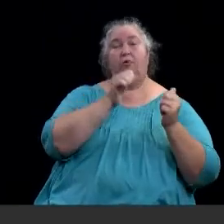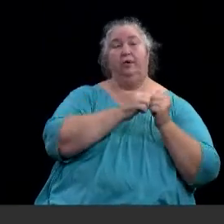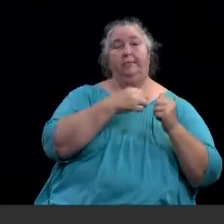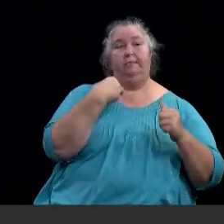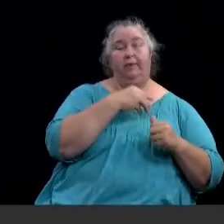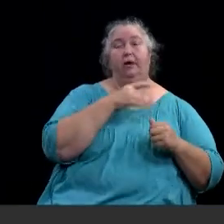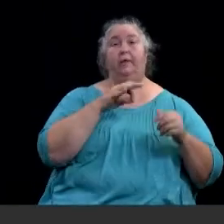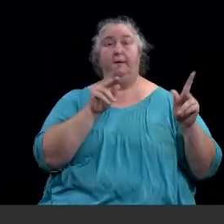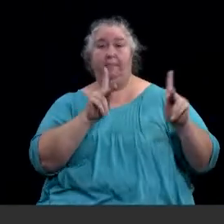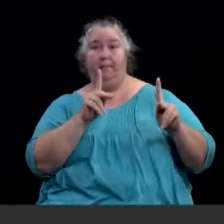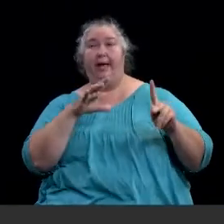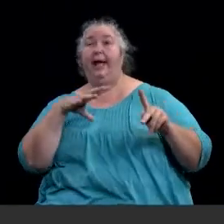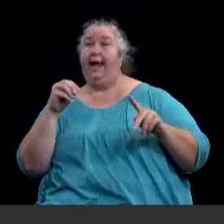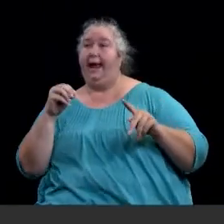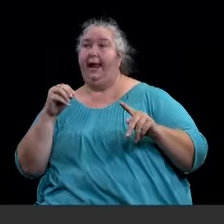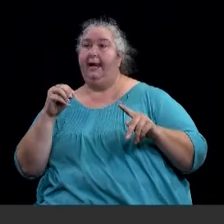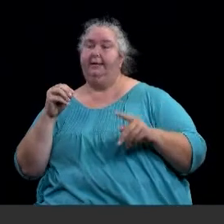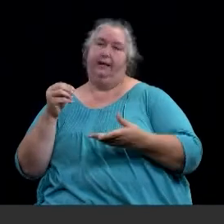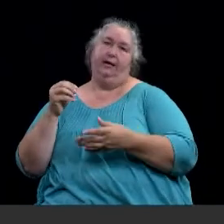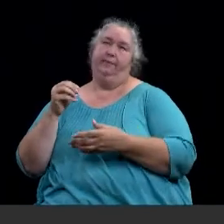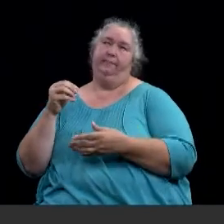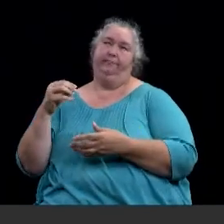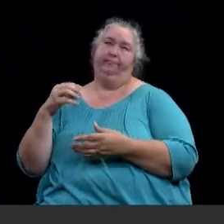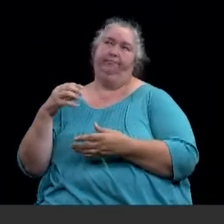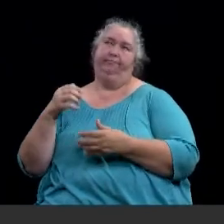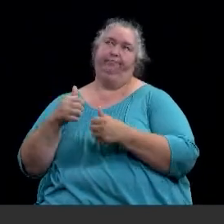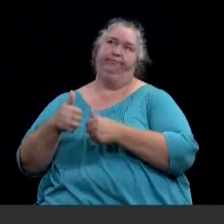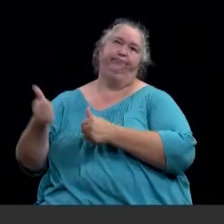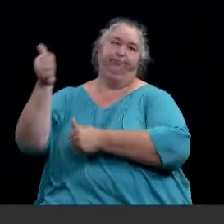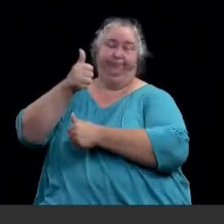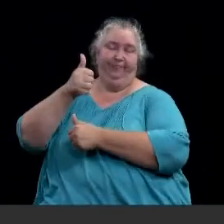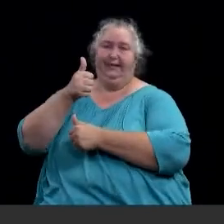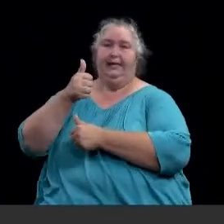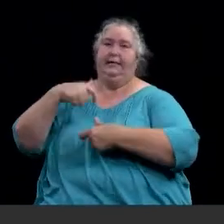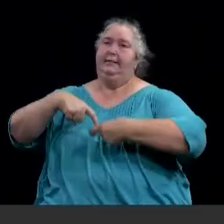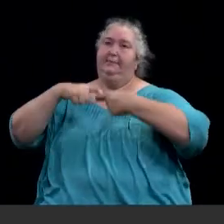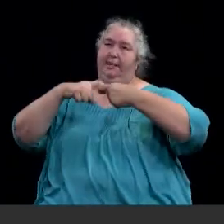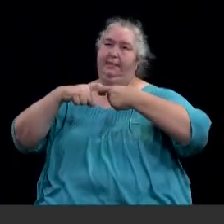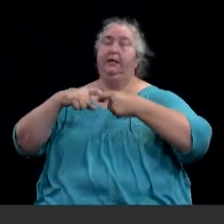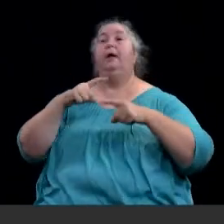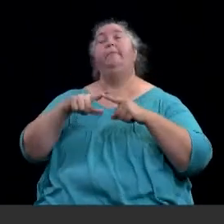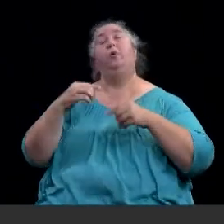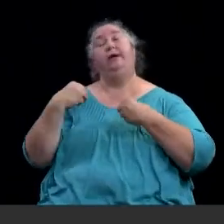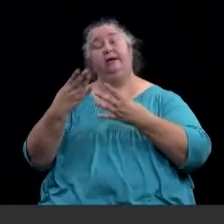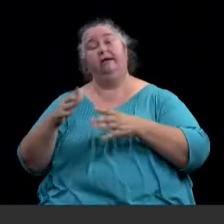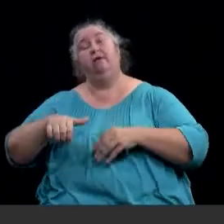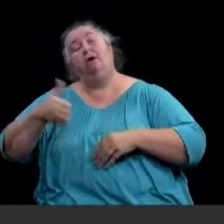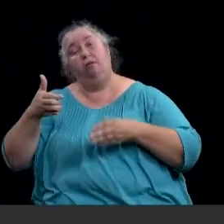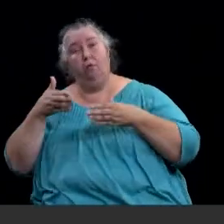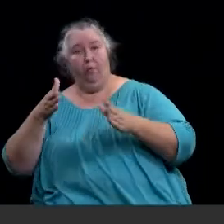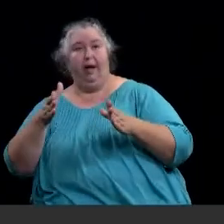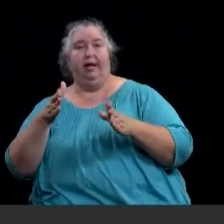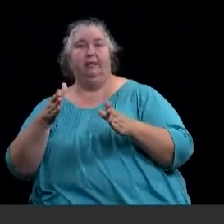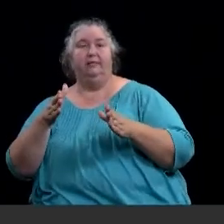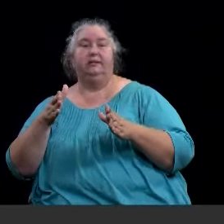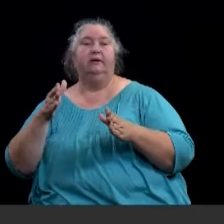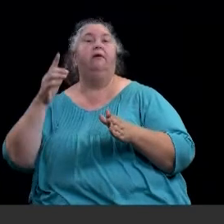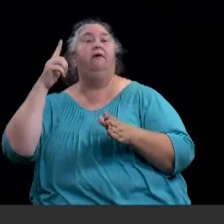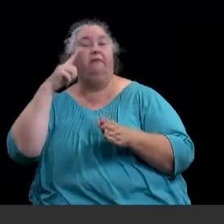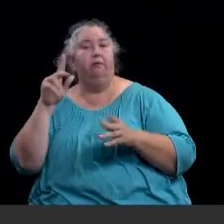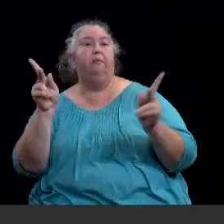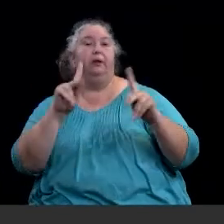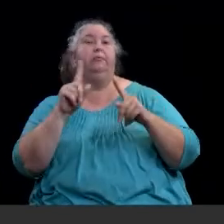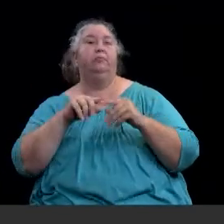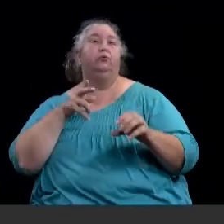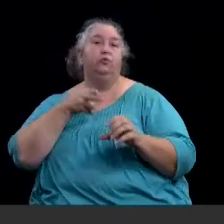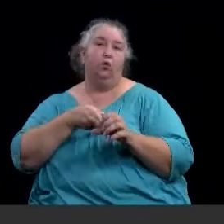however, that the governmental body offers alternative methods of communication with their public officials. This includes public comment on agenda items.